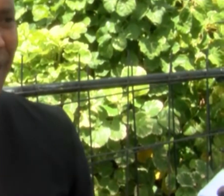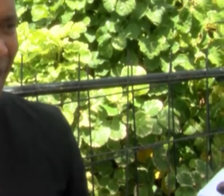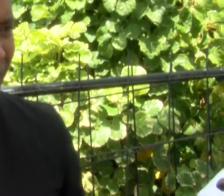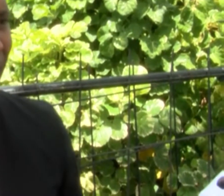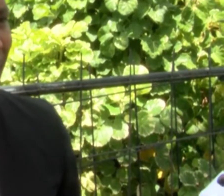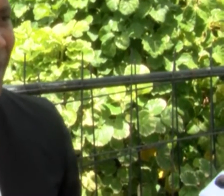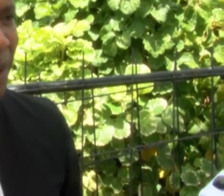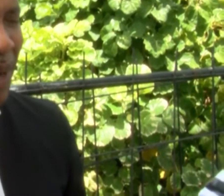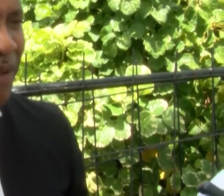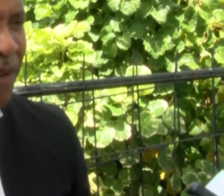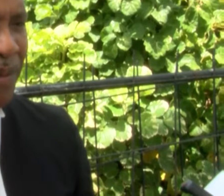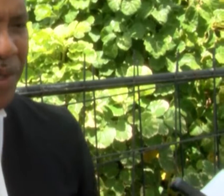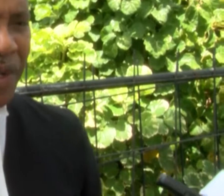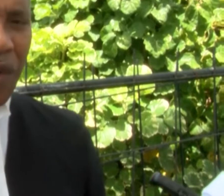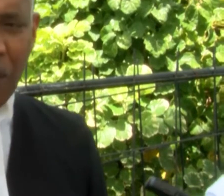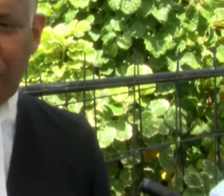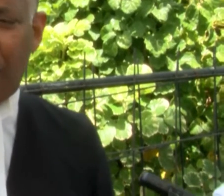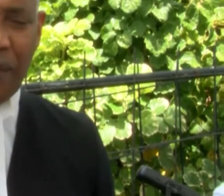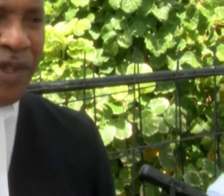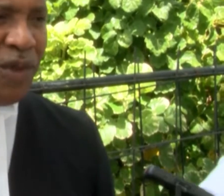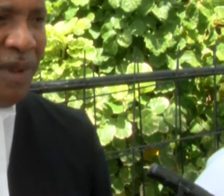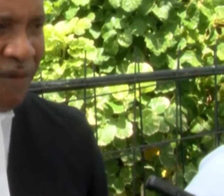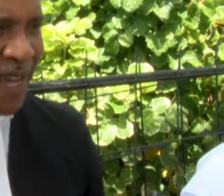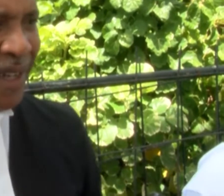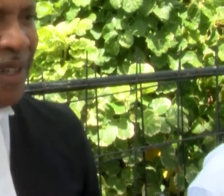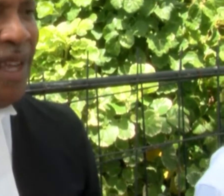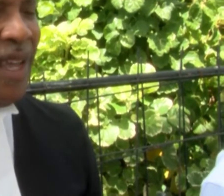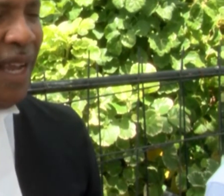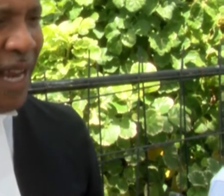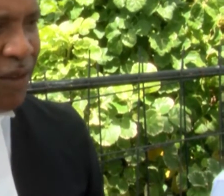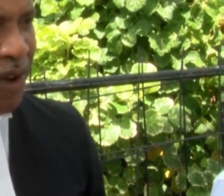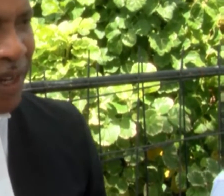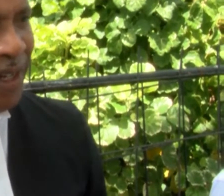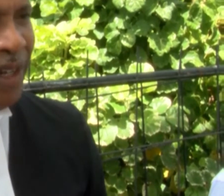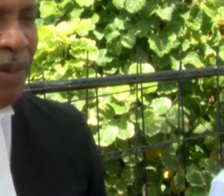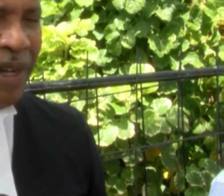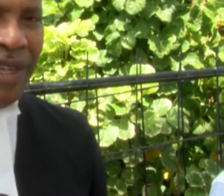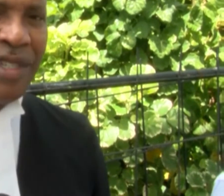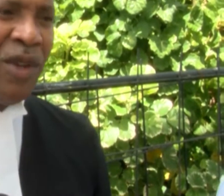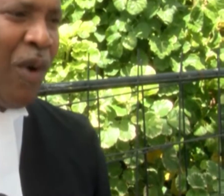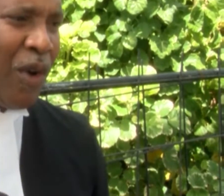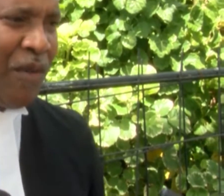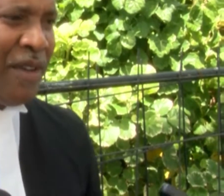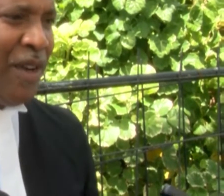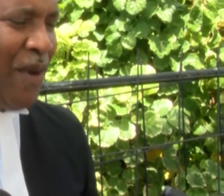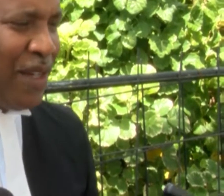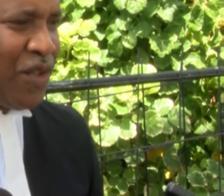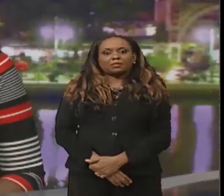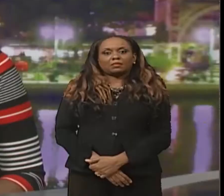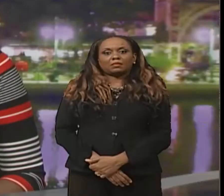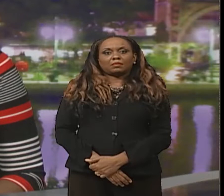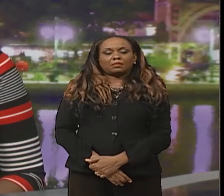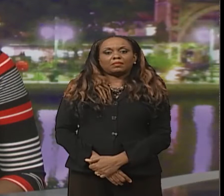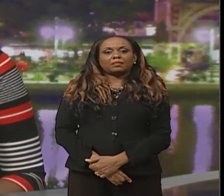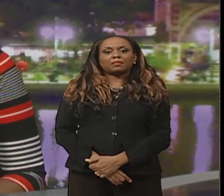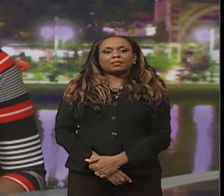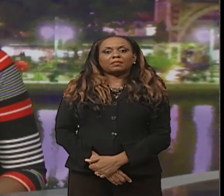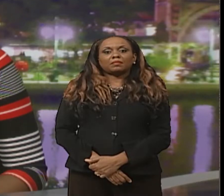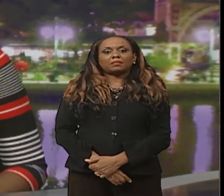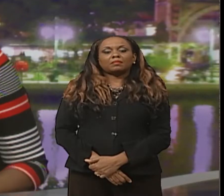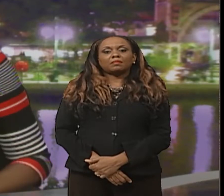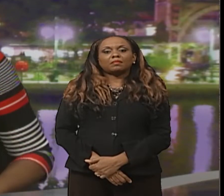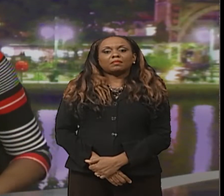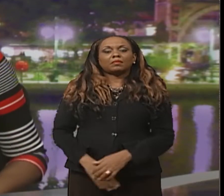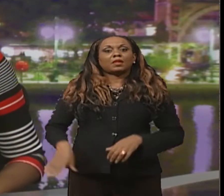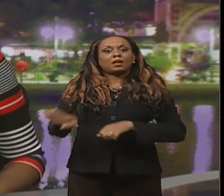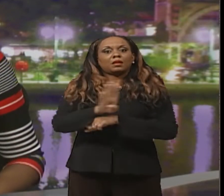official business. Minister of Home Affairs Edmund Hinkson is acting as Attorney General during the period.